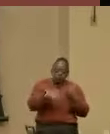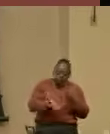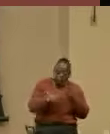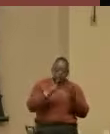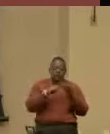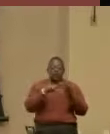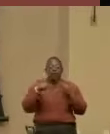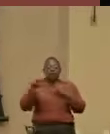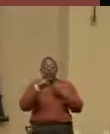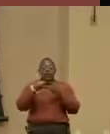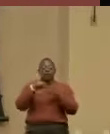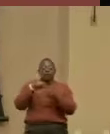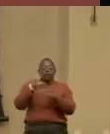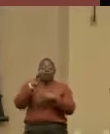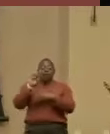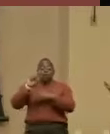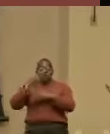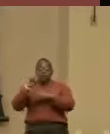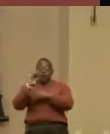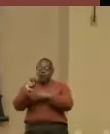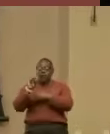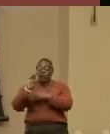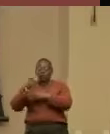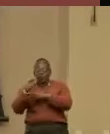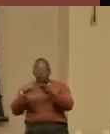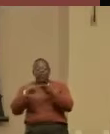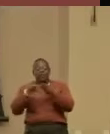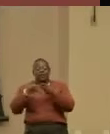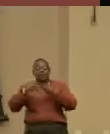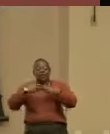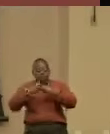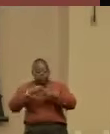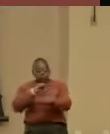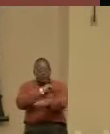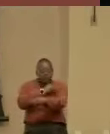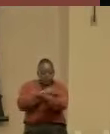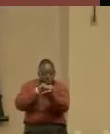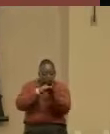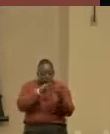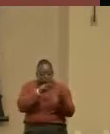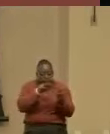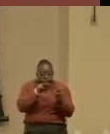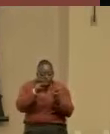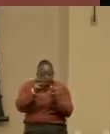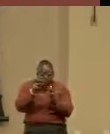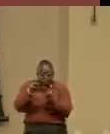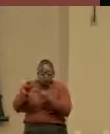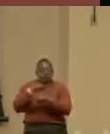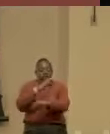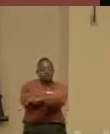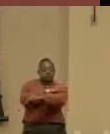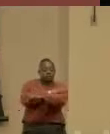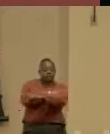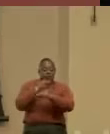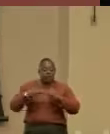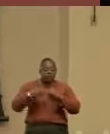by the rheumatologist, OB-GYN, and especially at the end of pregnancy, they're going to follow you very closely to make sure you don't get high blood pressure and something